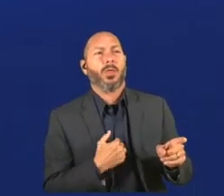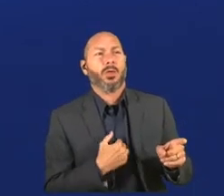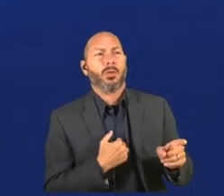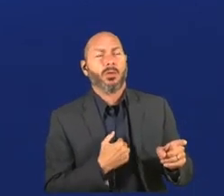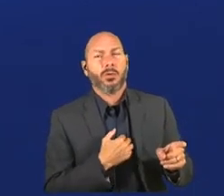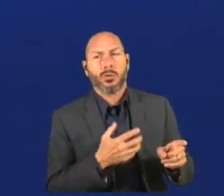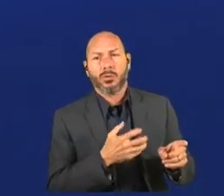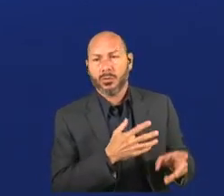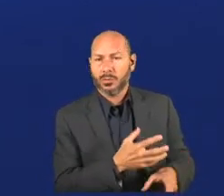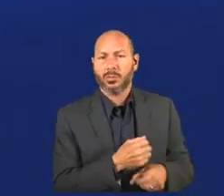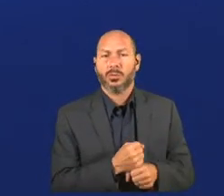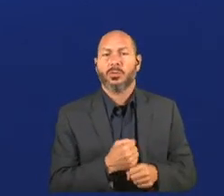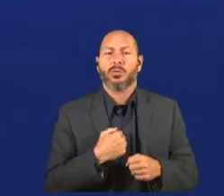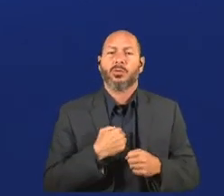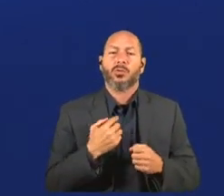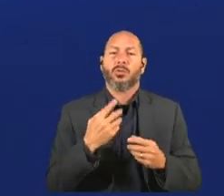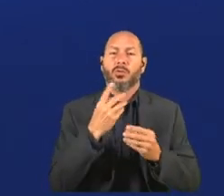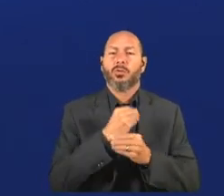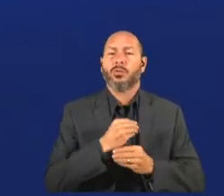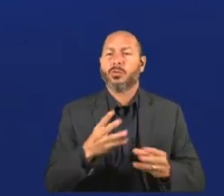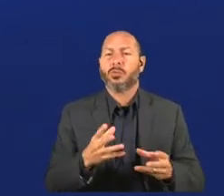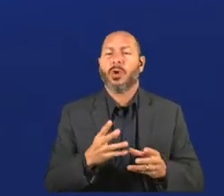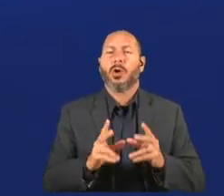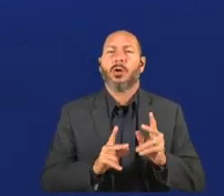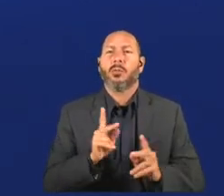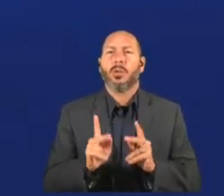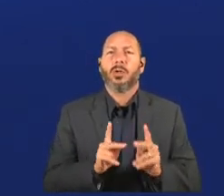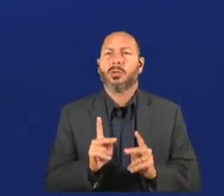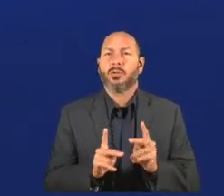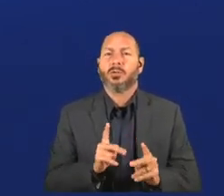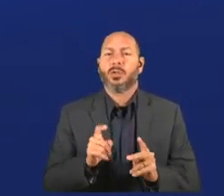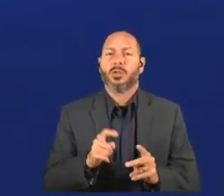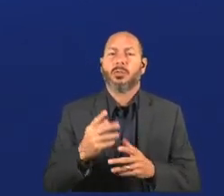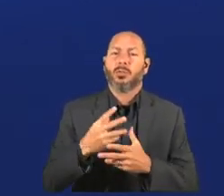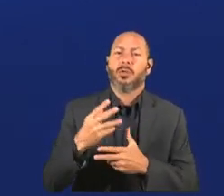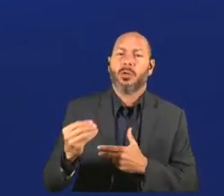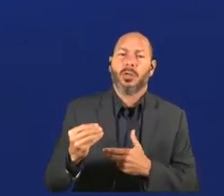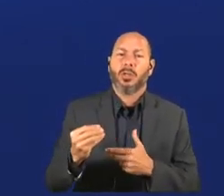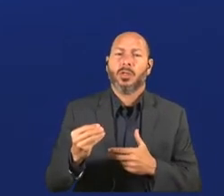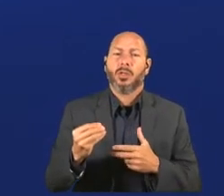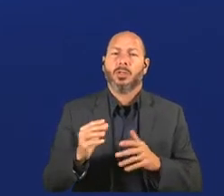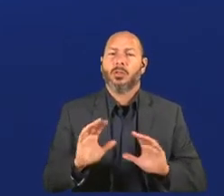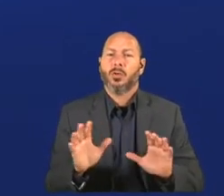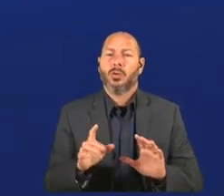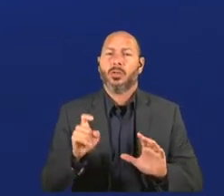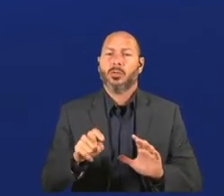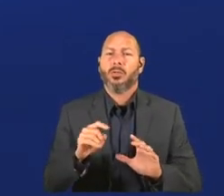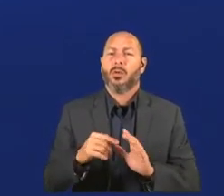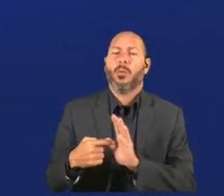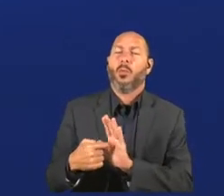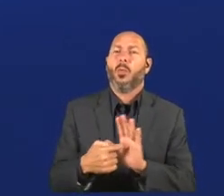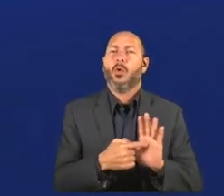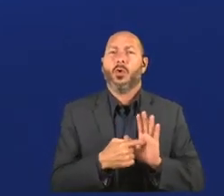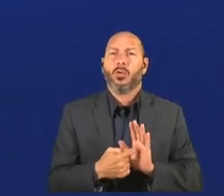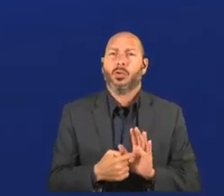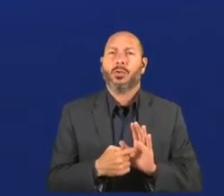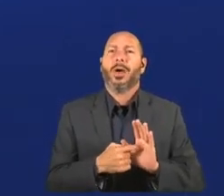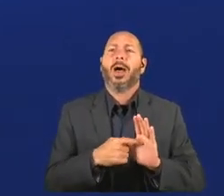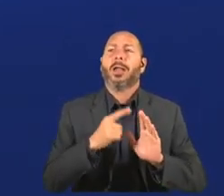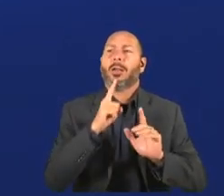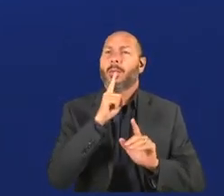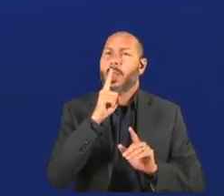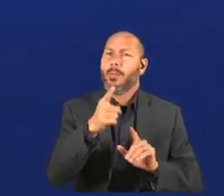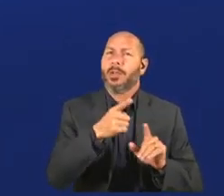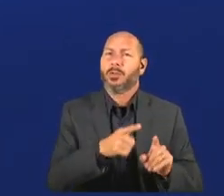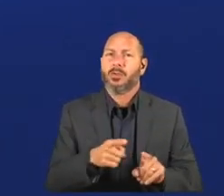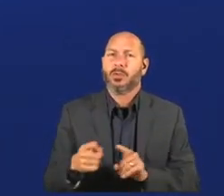so grim that people just want to, leave the building and jump out of the building, but we got to paint the picture the way it is. There are deficiencies also in